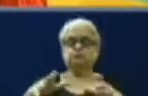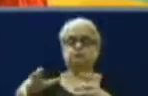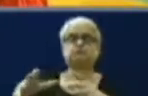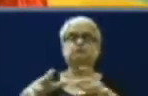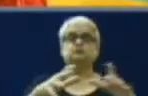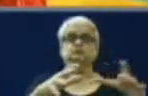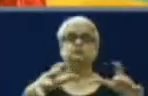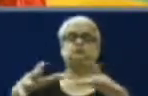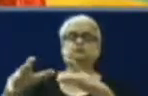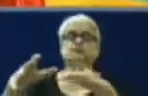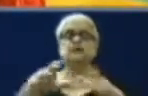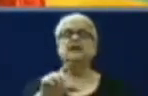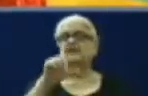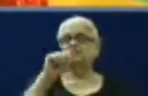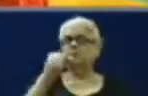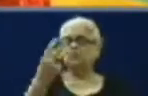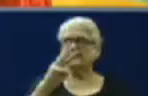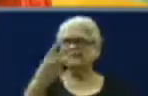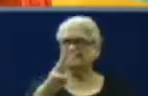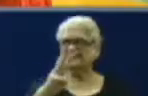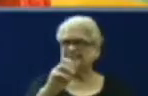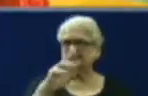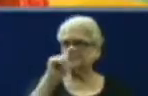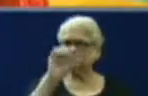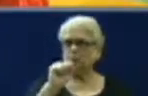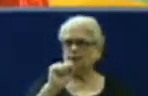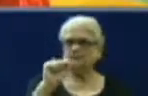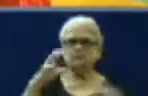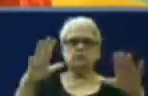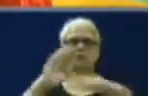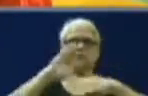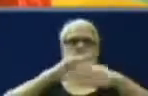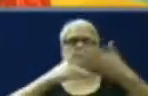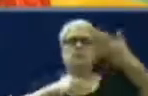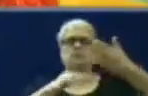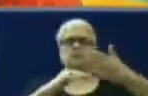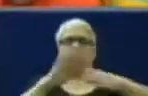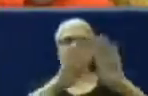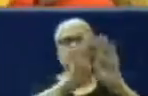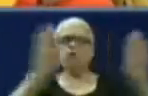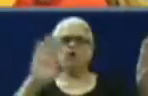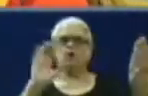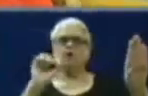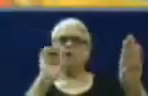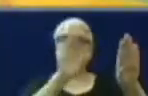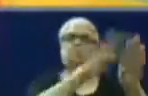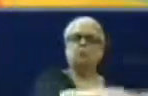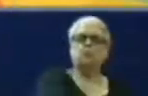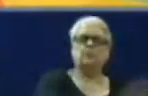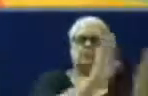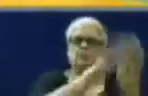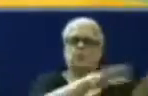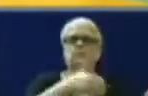the 2016 challenge, the robots will be knocking down balls from the ramp as well as shooting baskets.